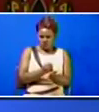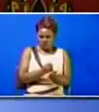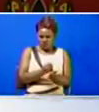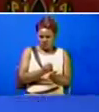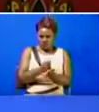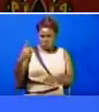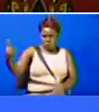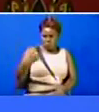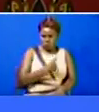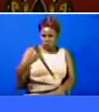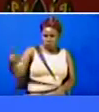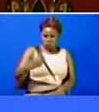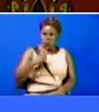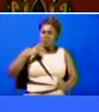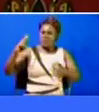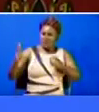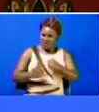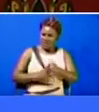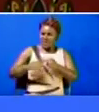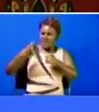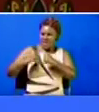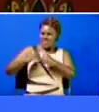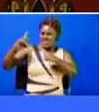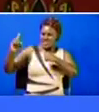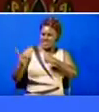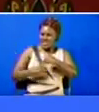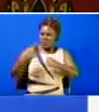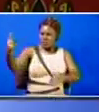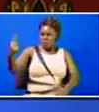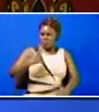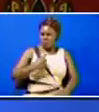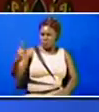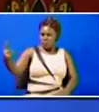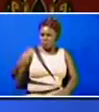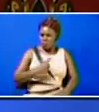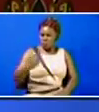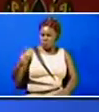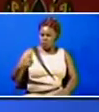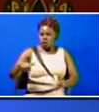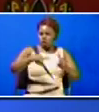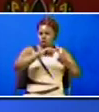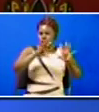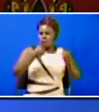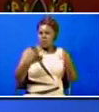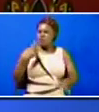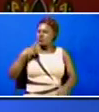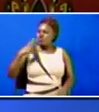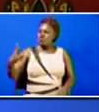made 786 deliveries. That was totaling up to